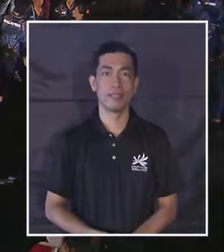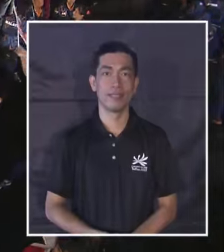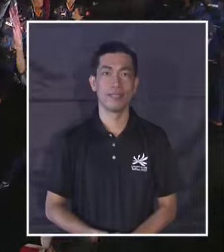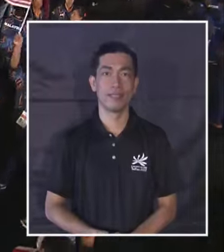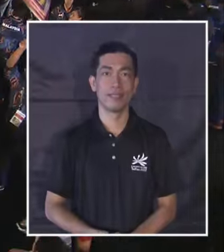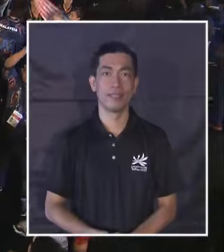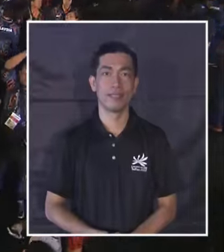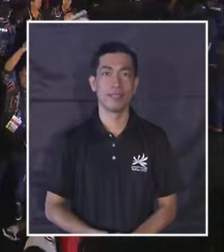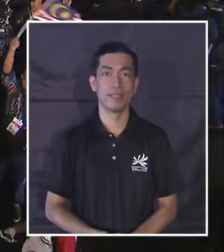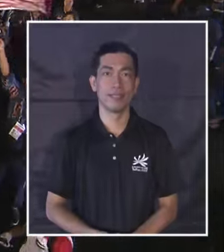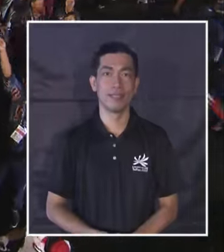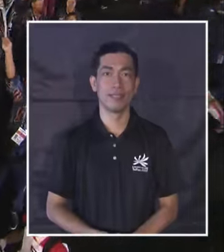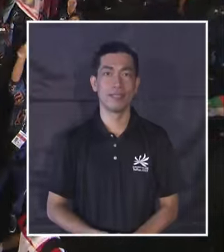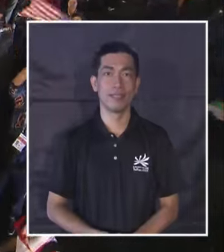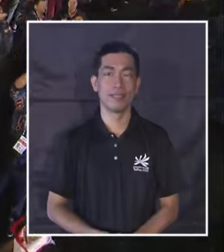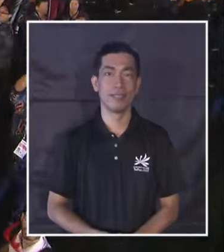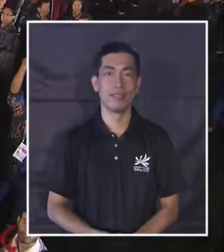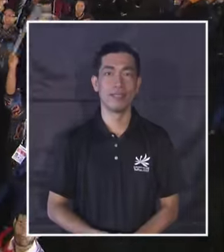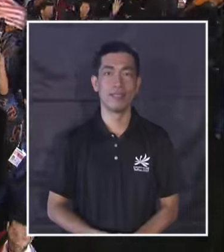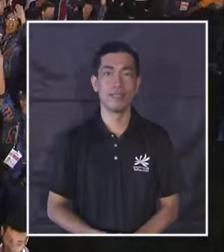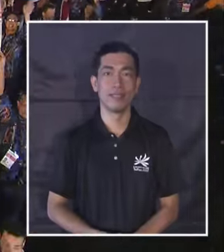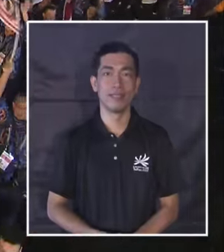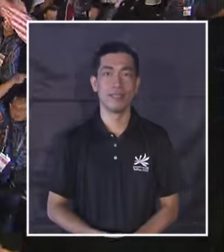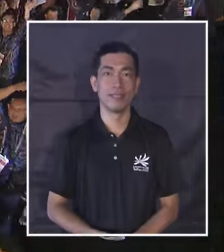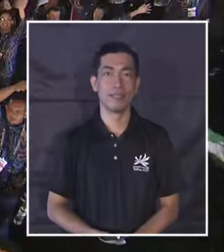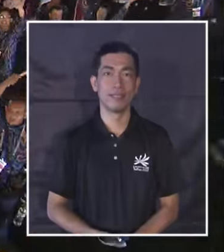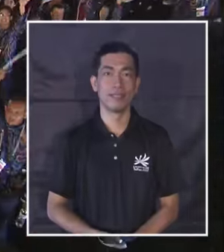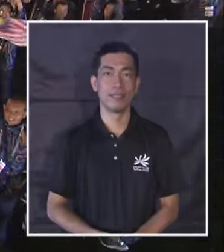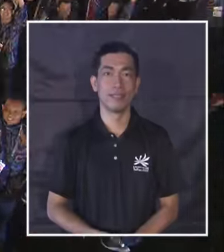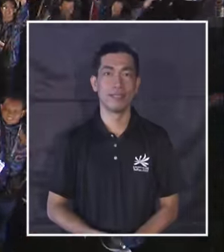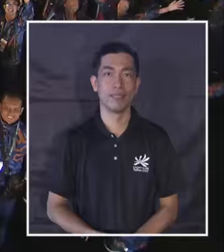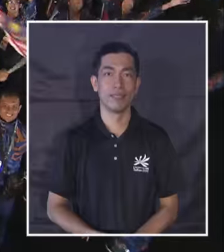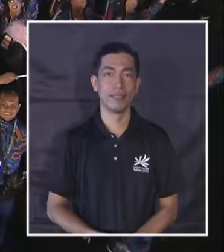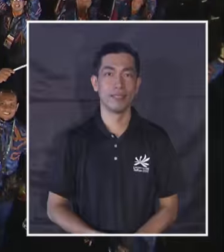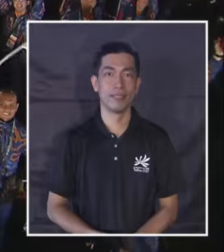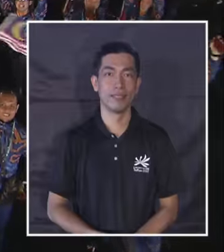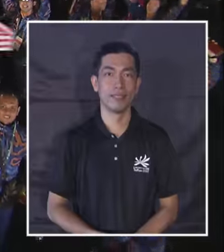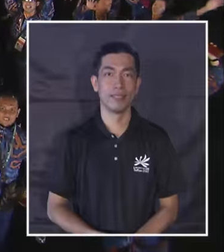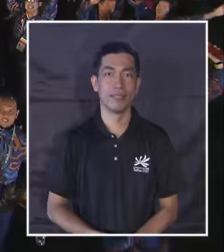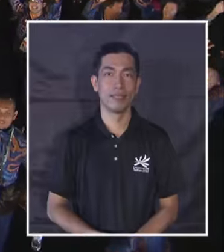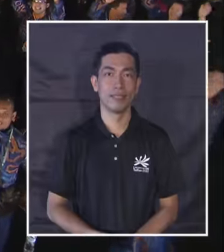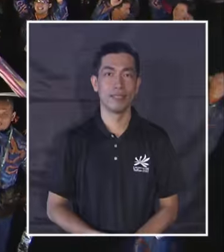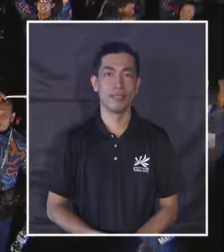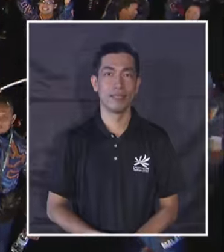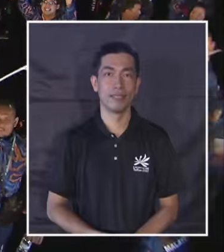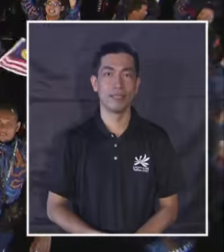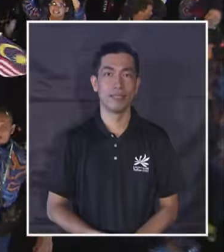cooperation between the city government and the society.